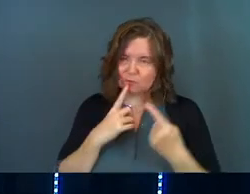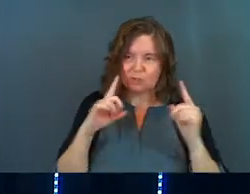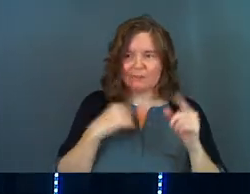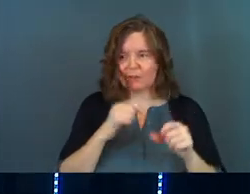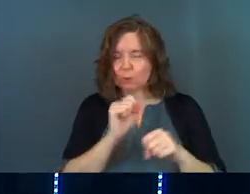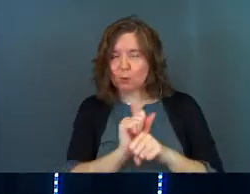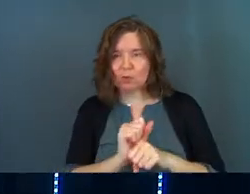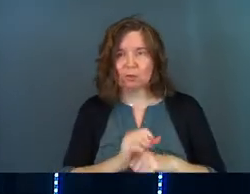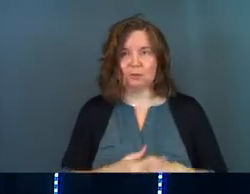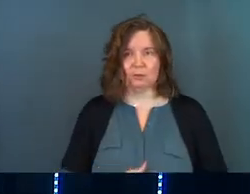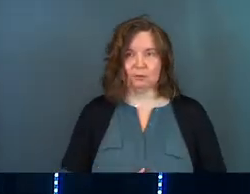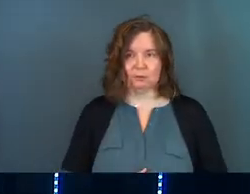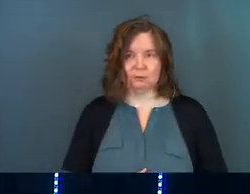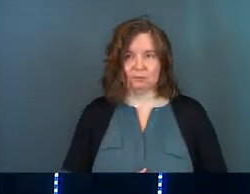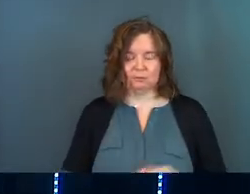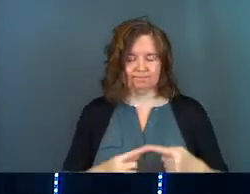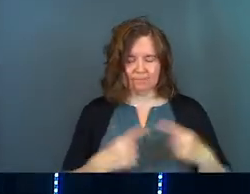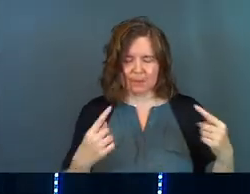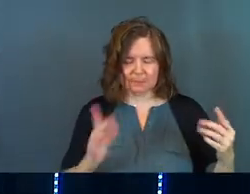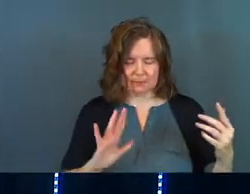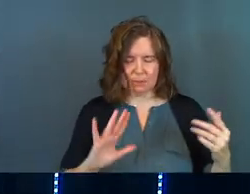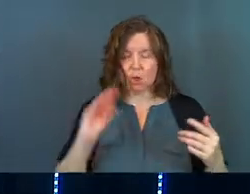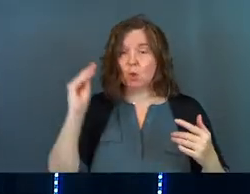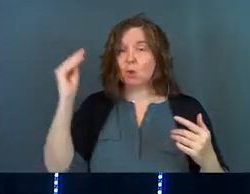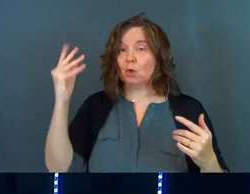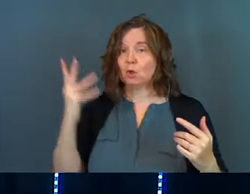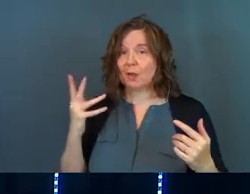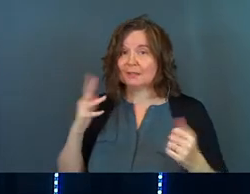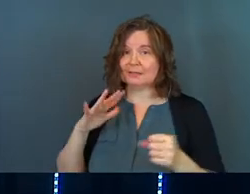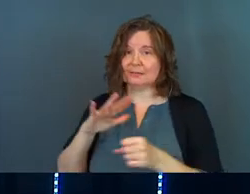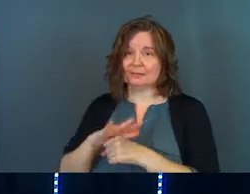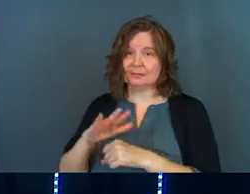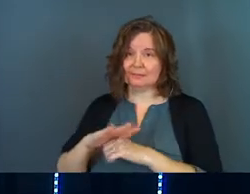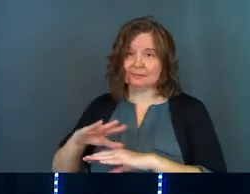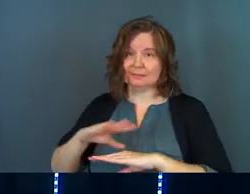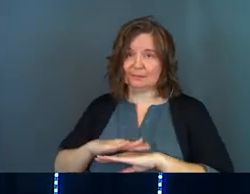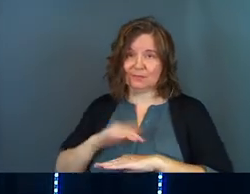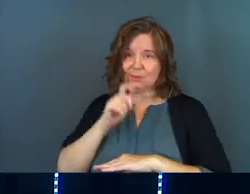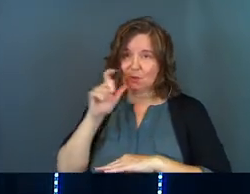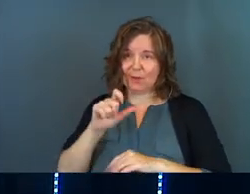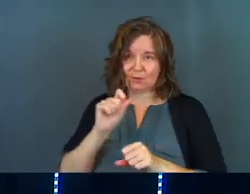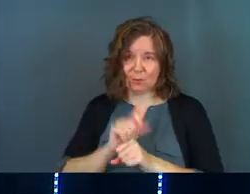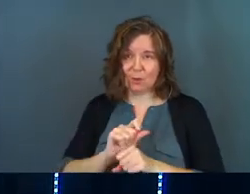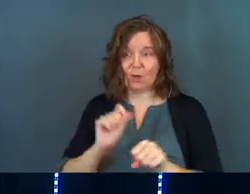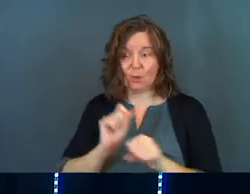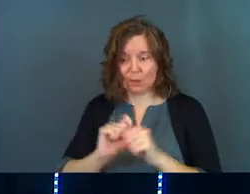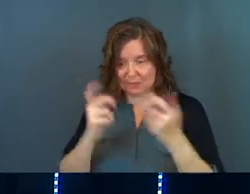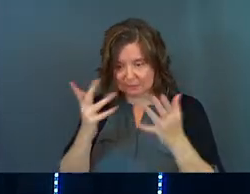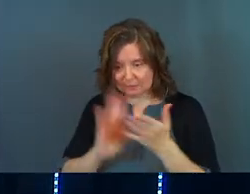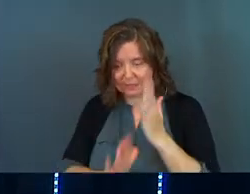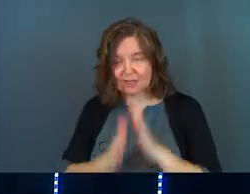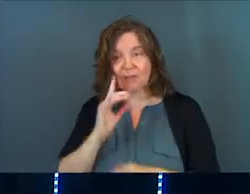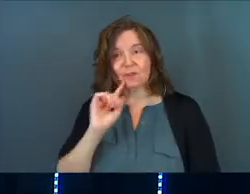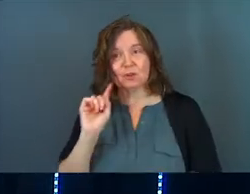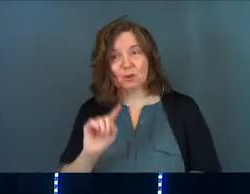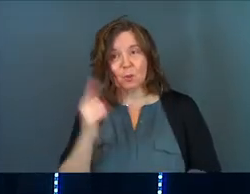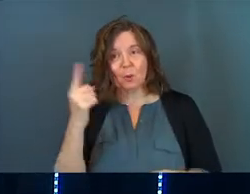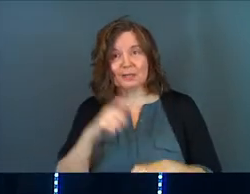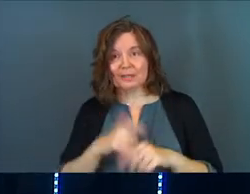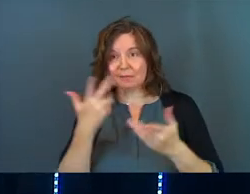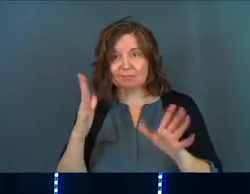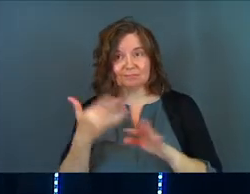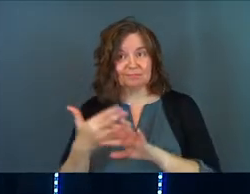you got to work. No, grace is you don't have to work. The work's been done for you once for